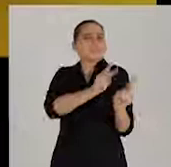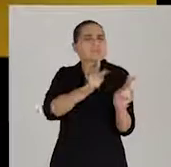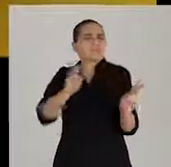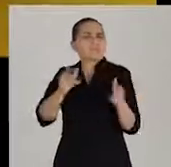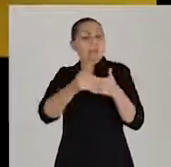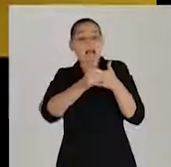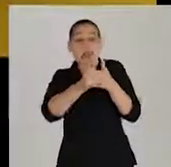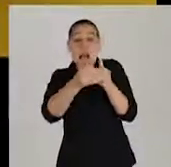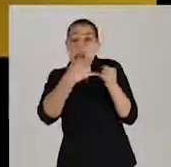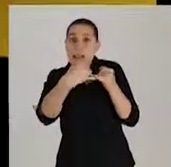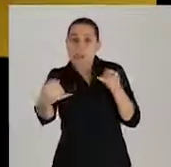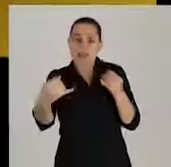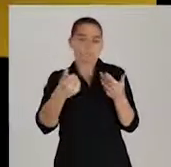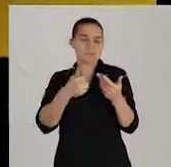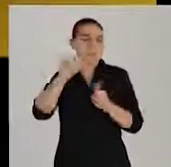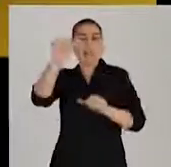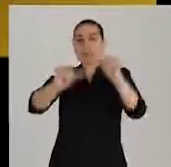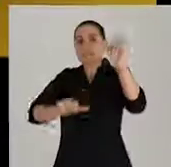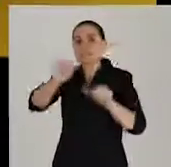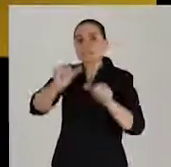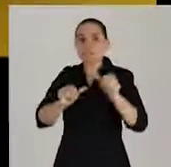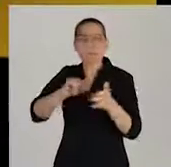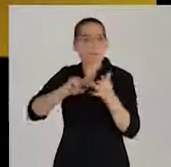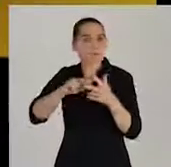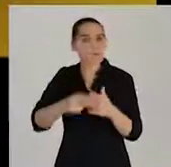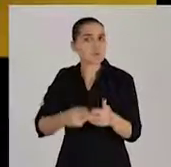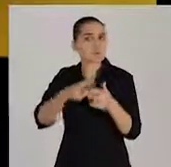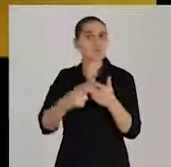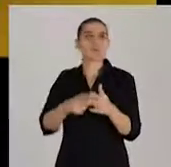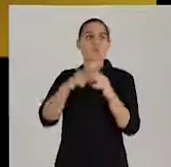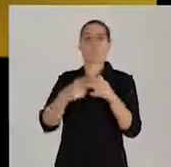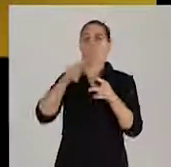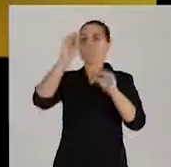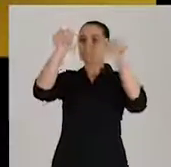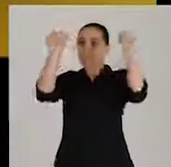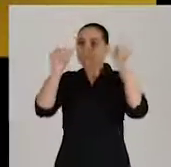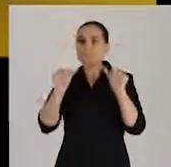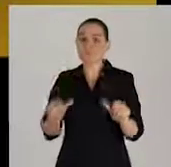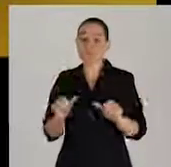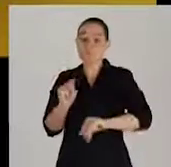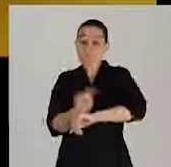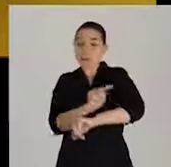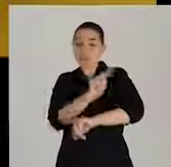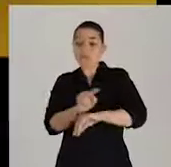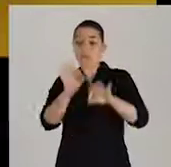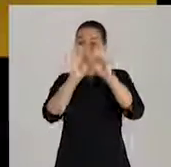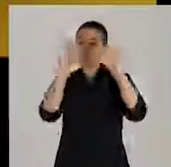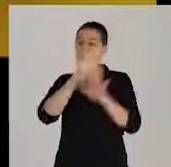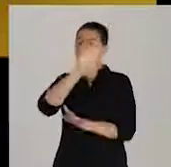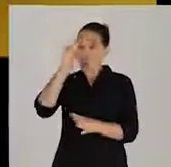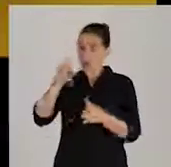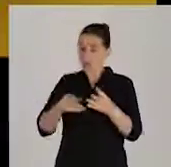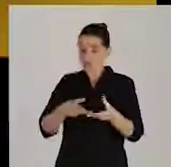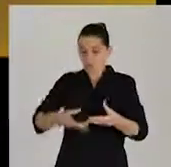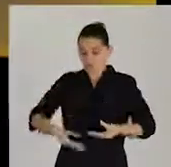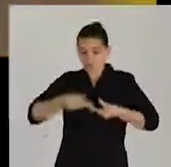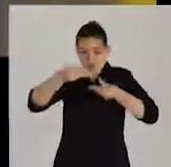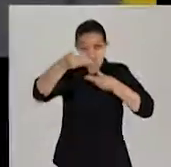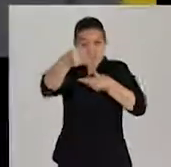guidelines, assessment and planning tools, posters, and monitoring and evaluation forms included with this